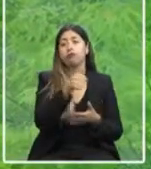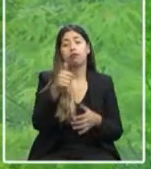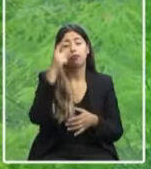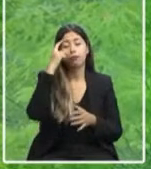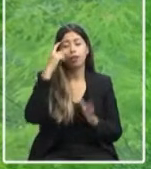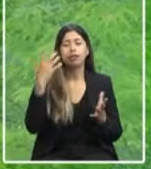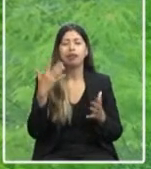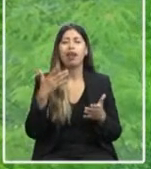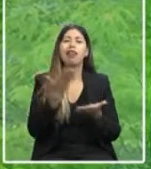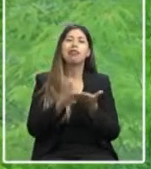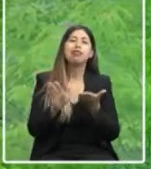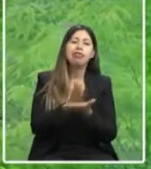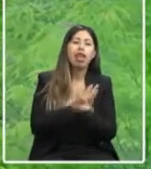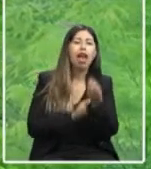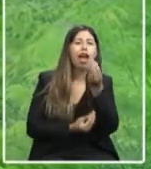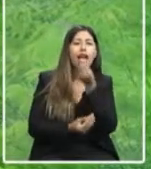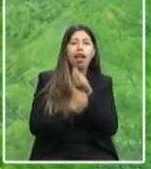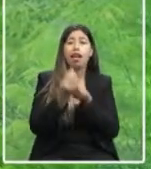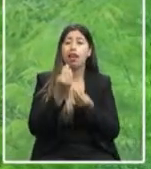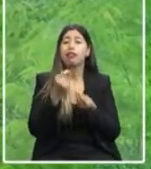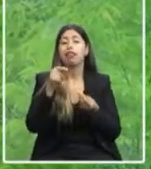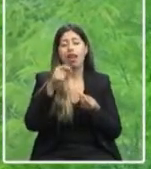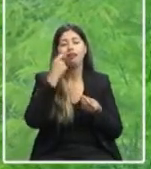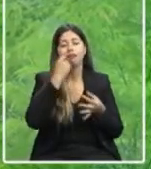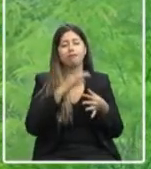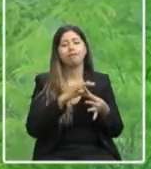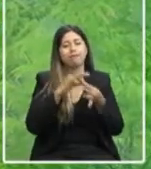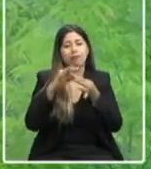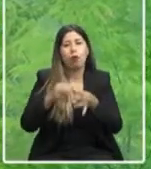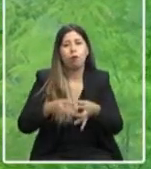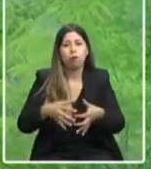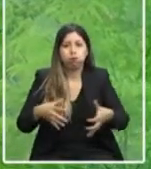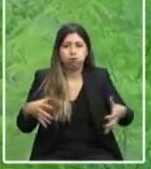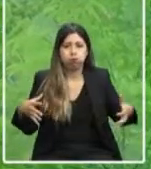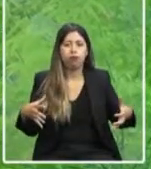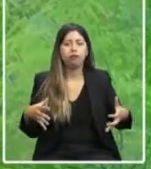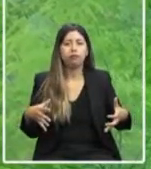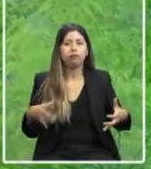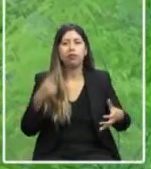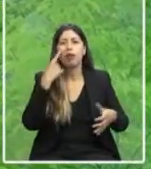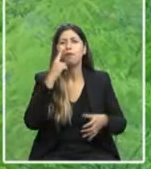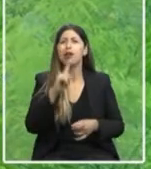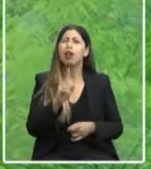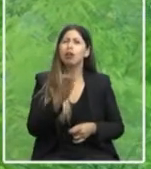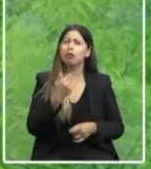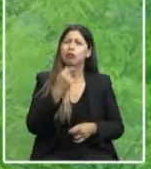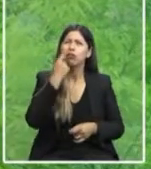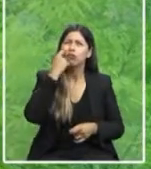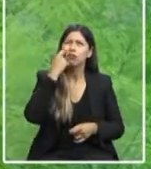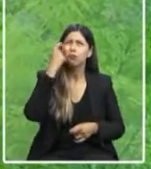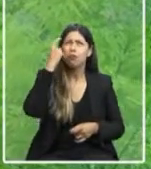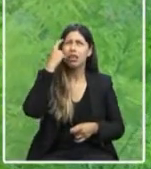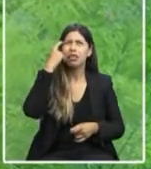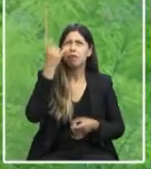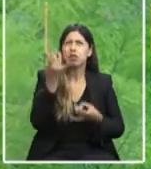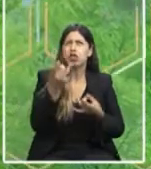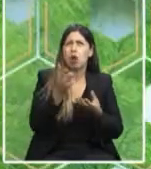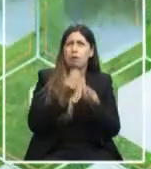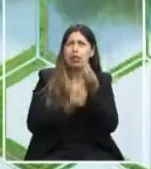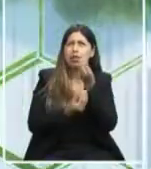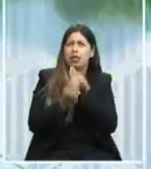is causing the obesity. But we say it's not only the diet, it's also the way we are